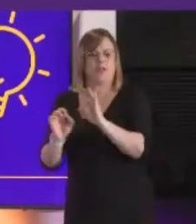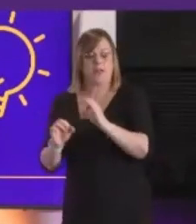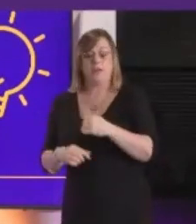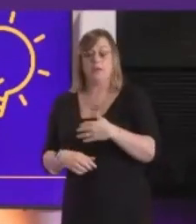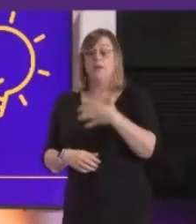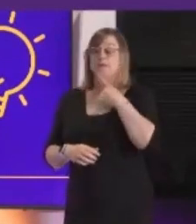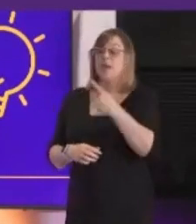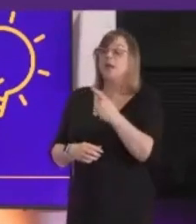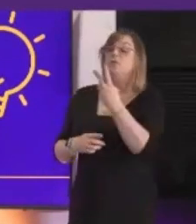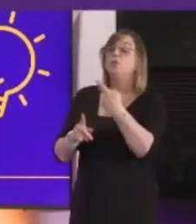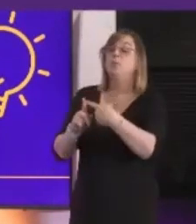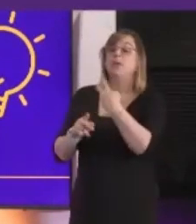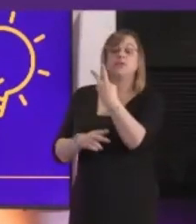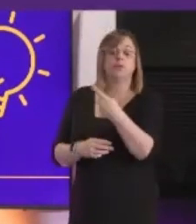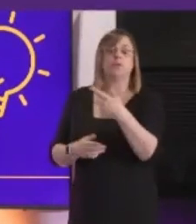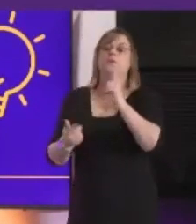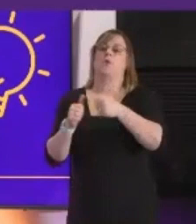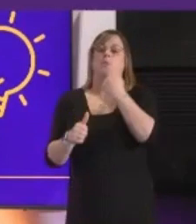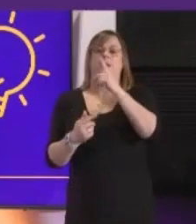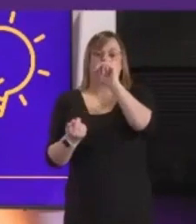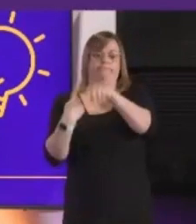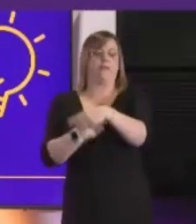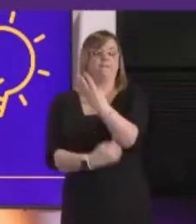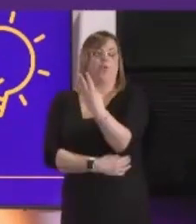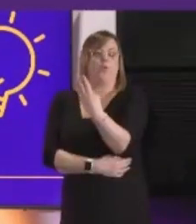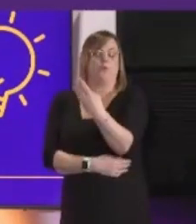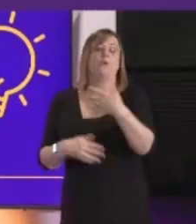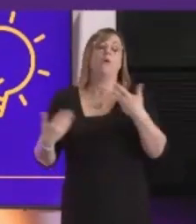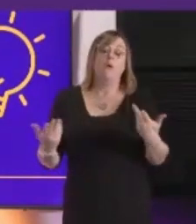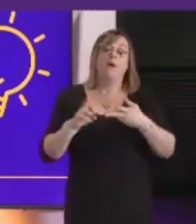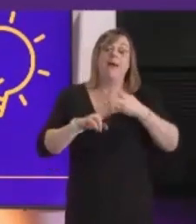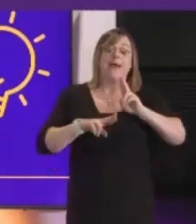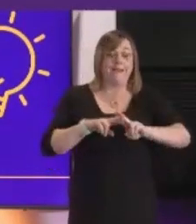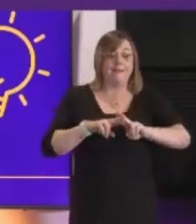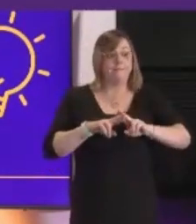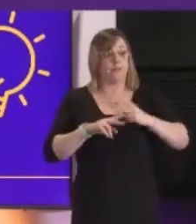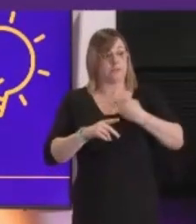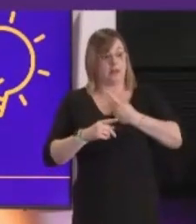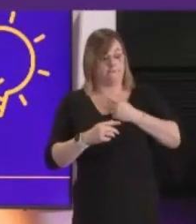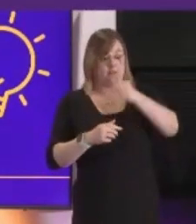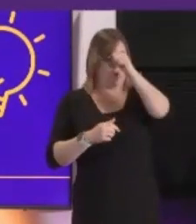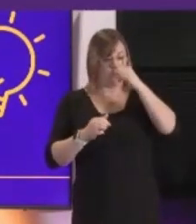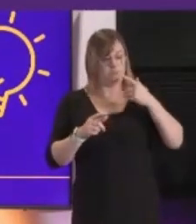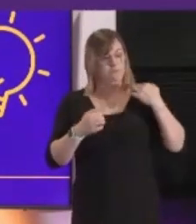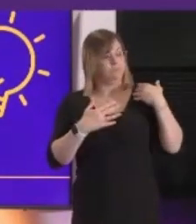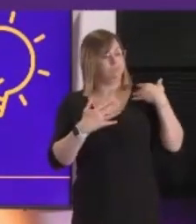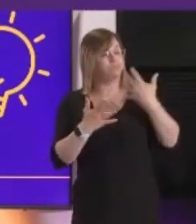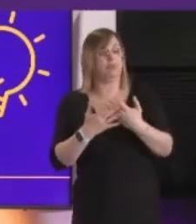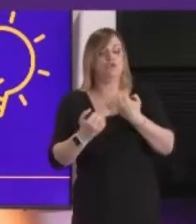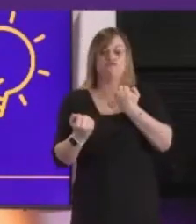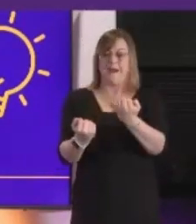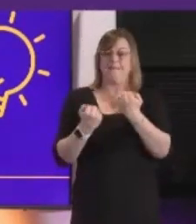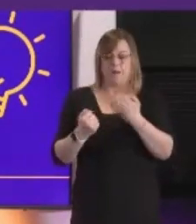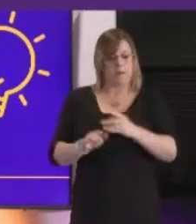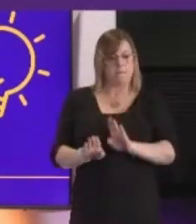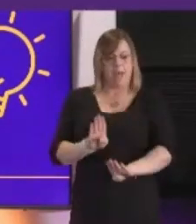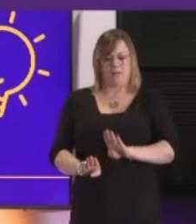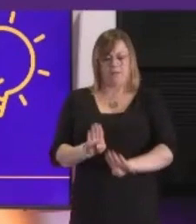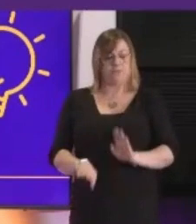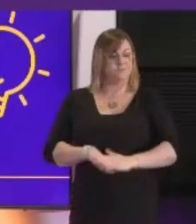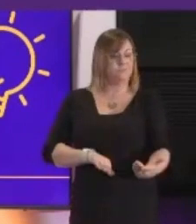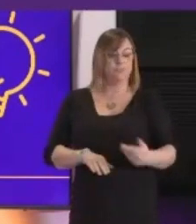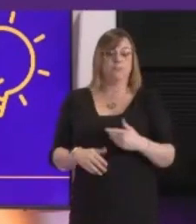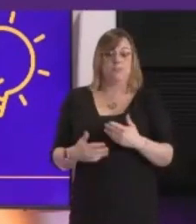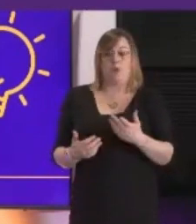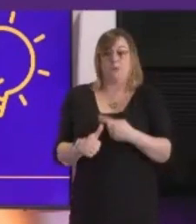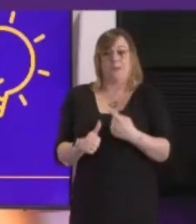what's 2 + 2? You automatically think 4. Or if you're an experienced driver, you don't need to think about where the pedals are in the car, you can just do it